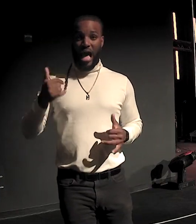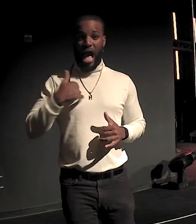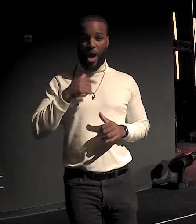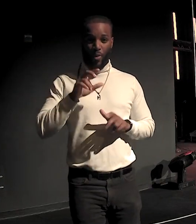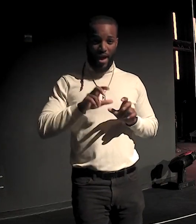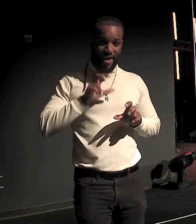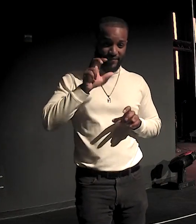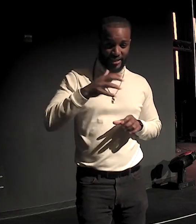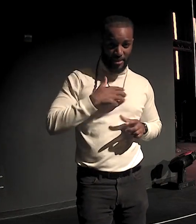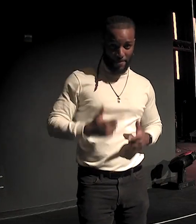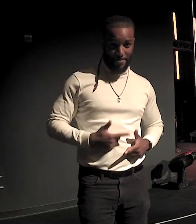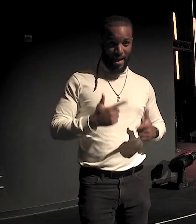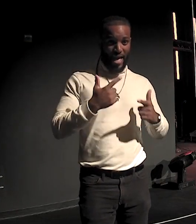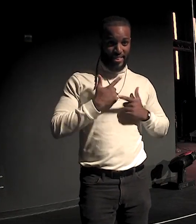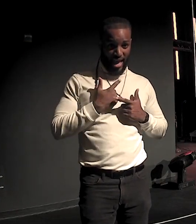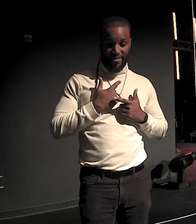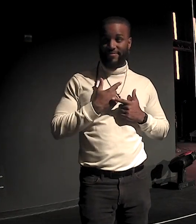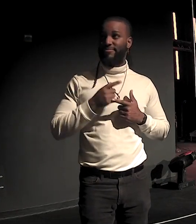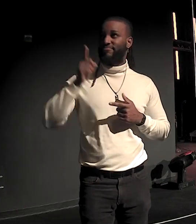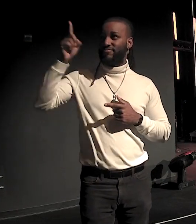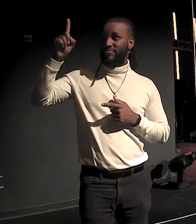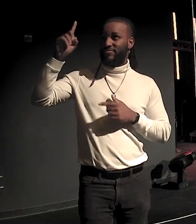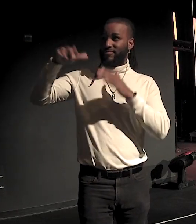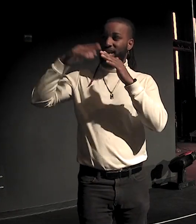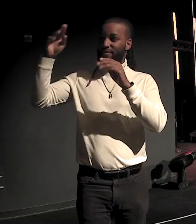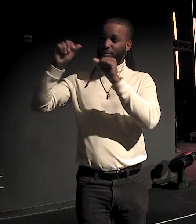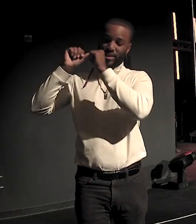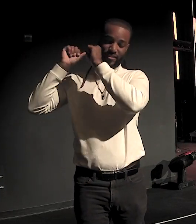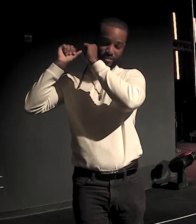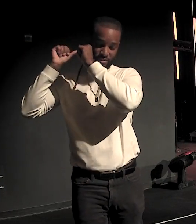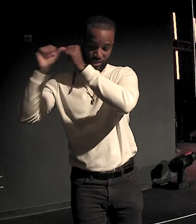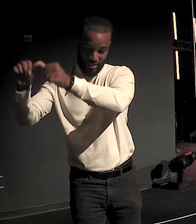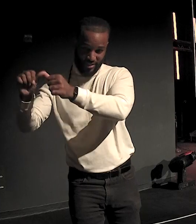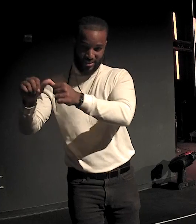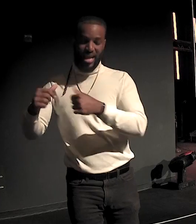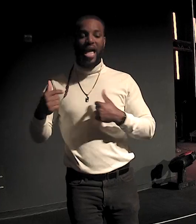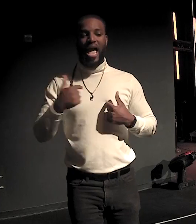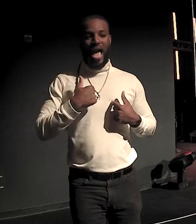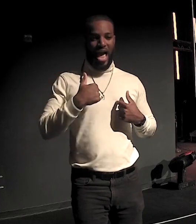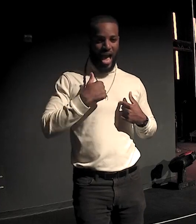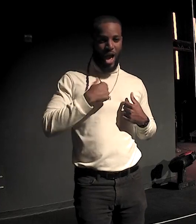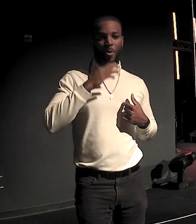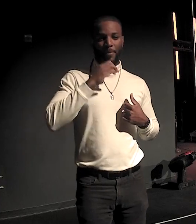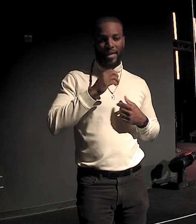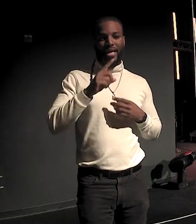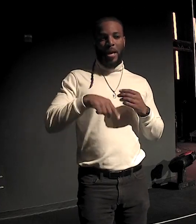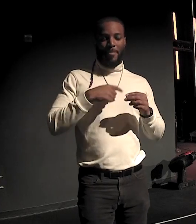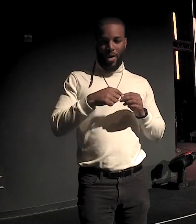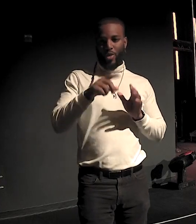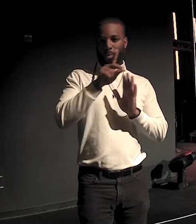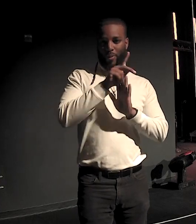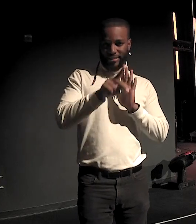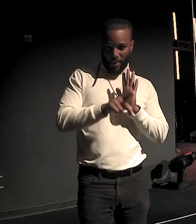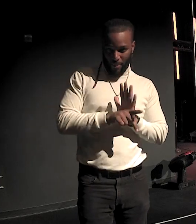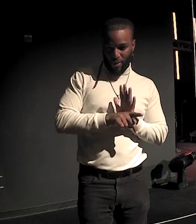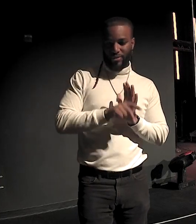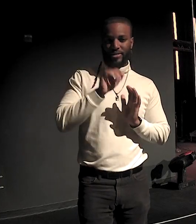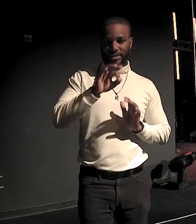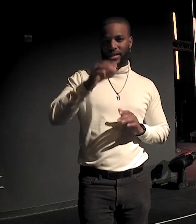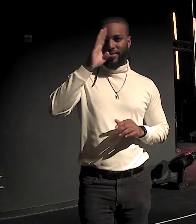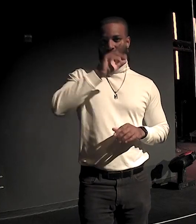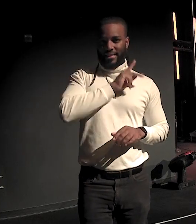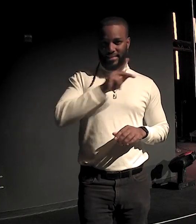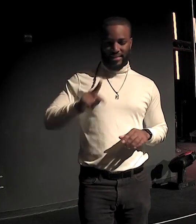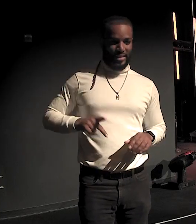my life in what outlasts my life for eternity to come. And I'm going to be about the principles of the kingdom